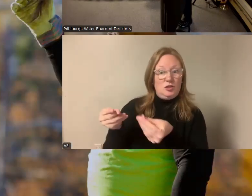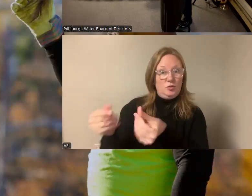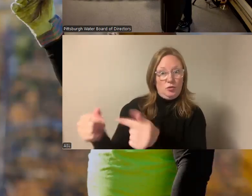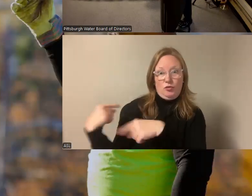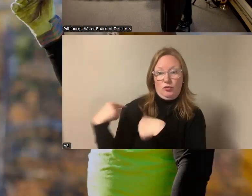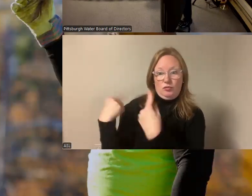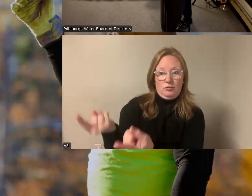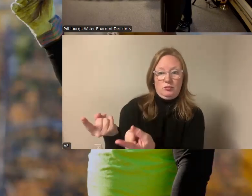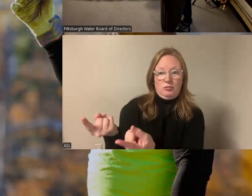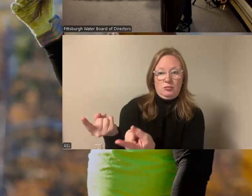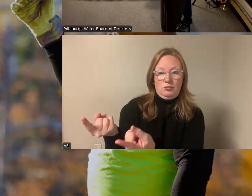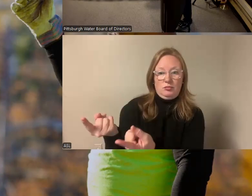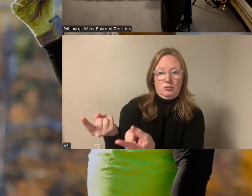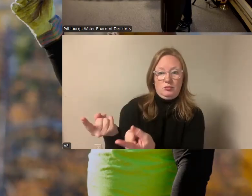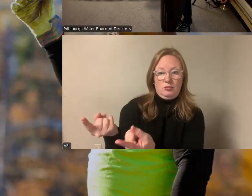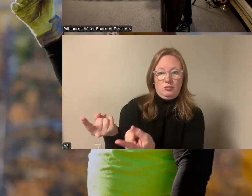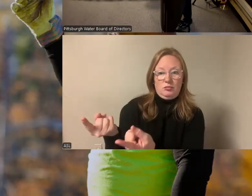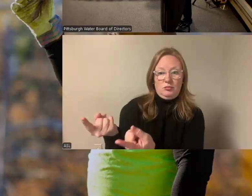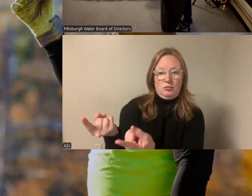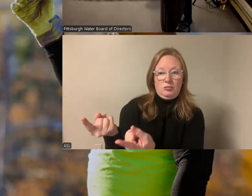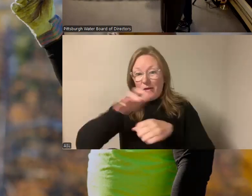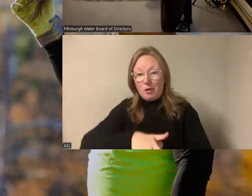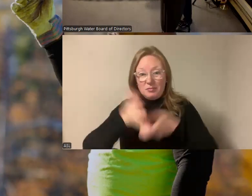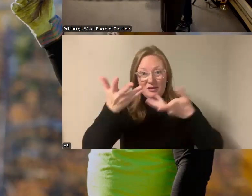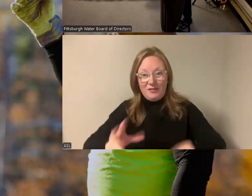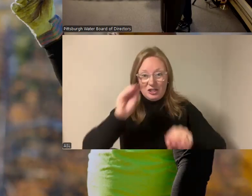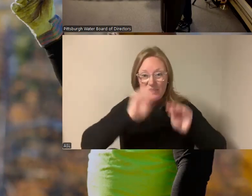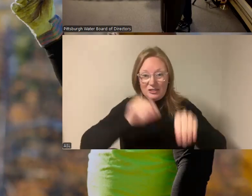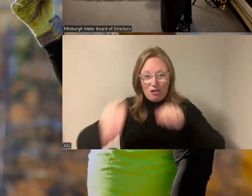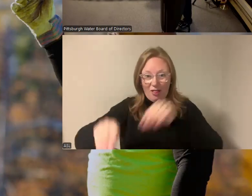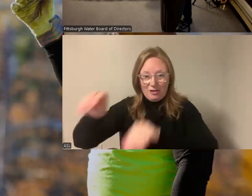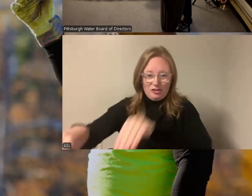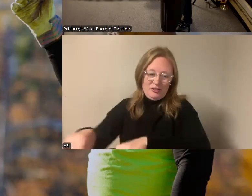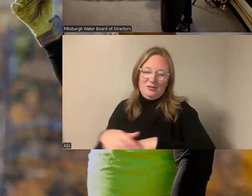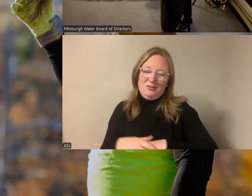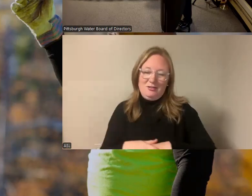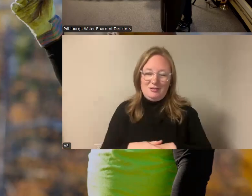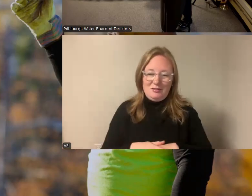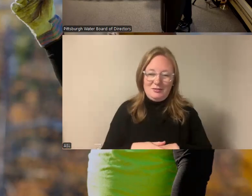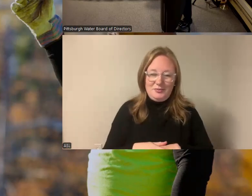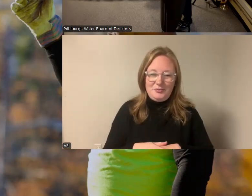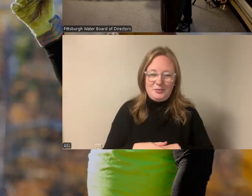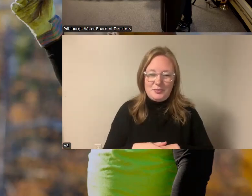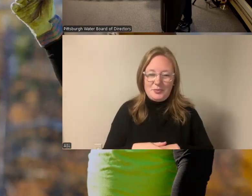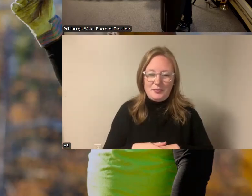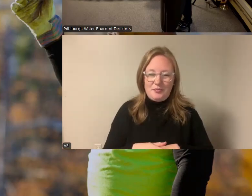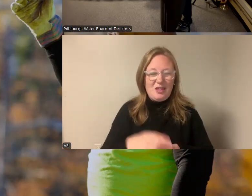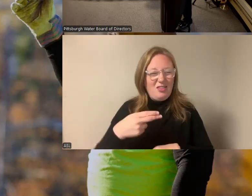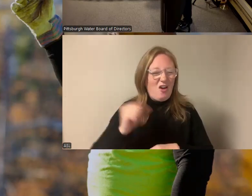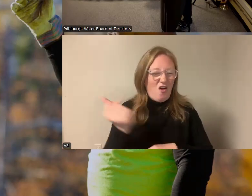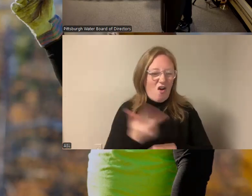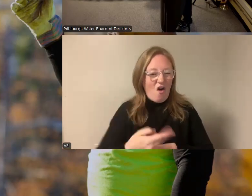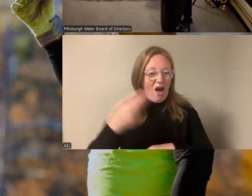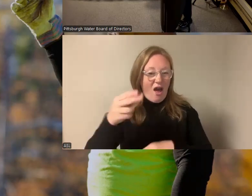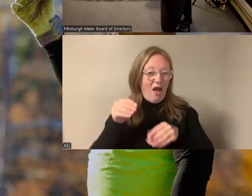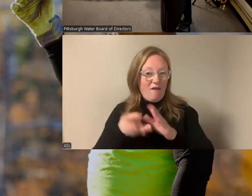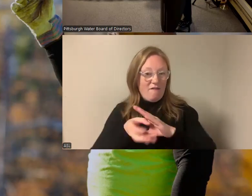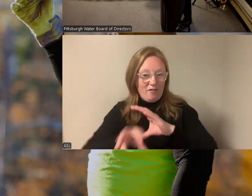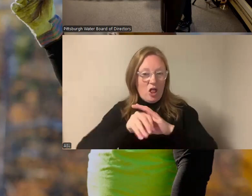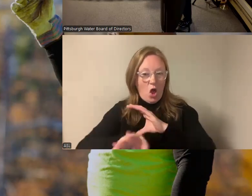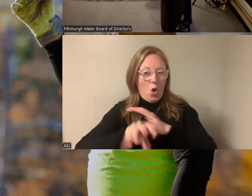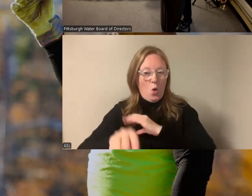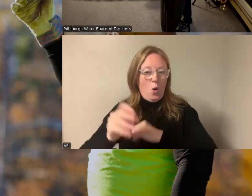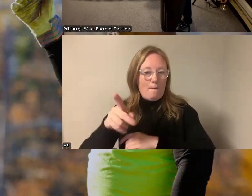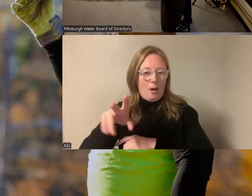with 4 out of the 7 been installed so far, all the high flow pumps. Startup and commissioning